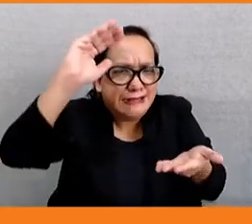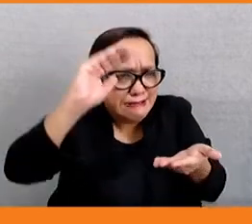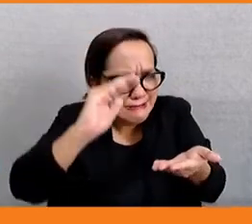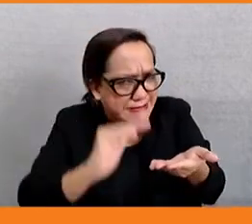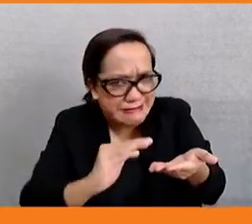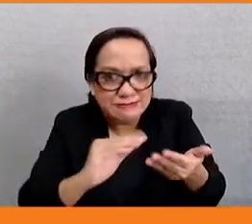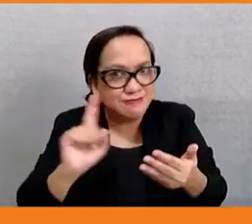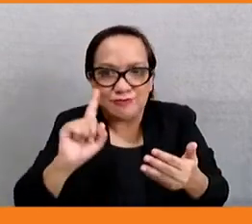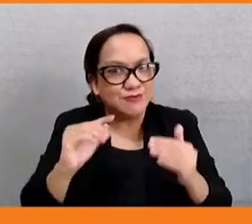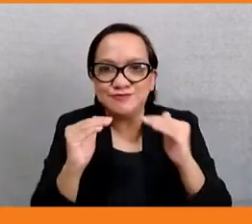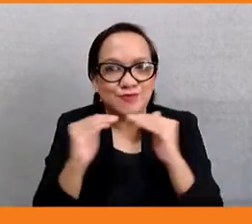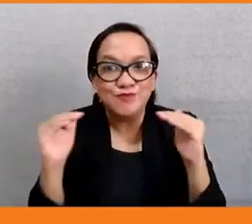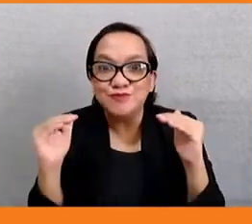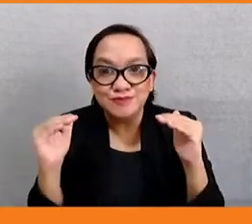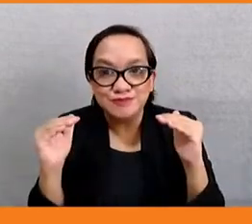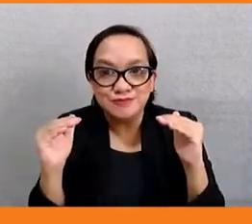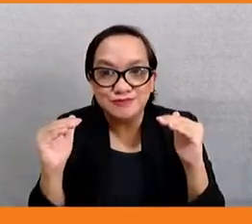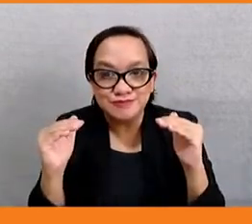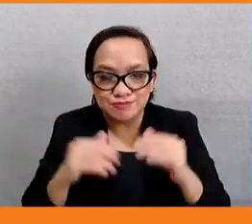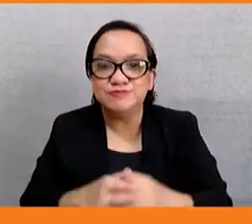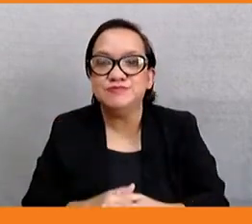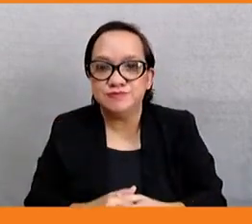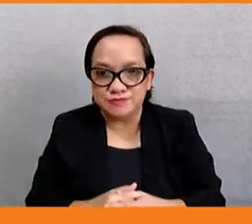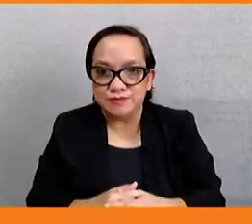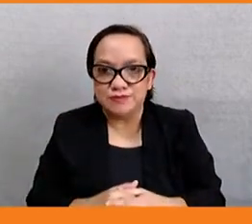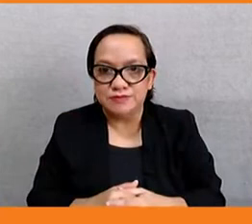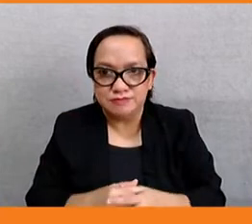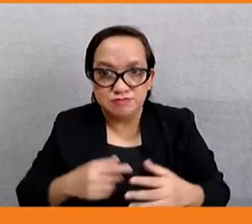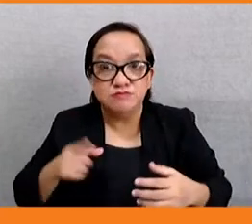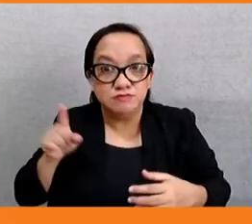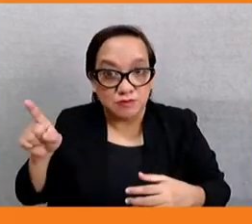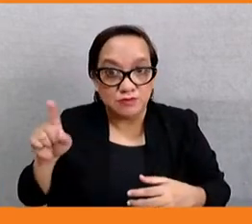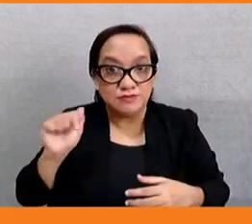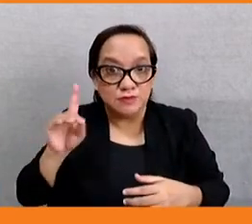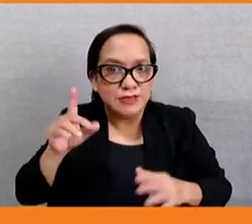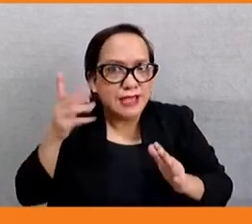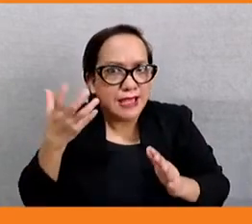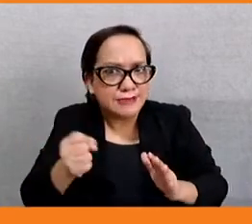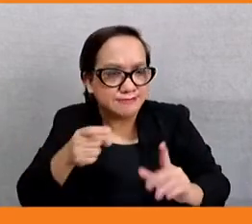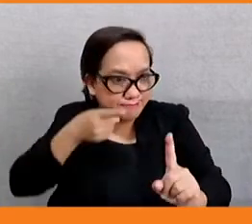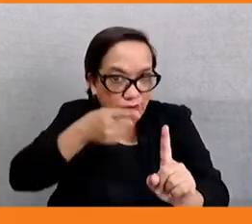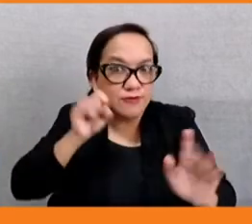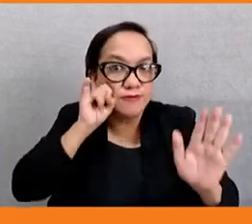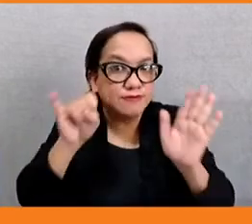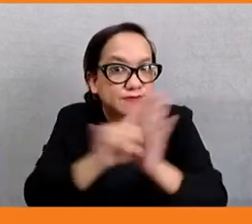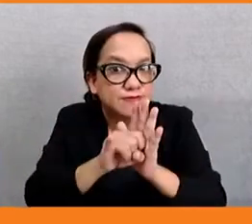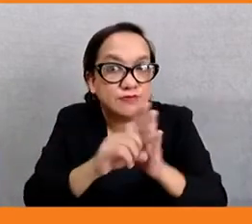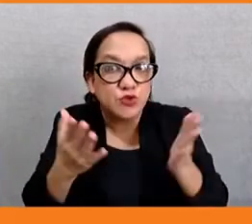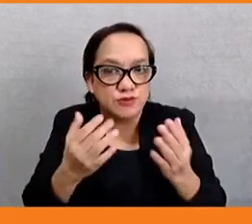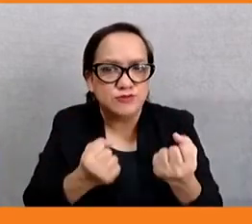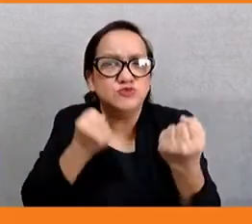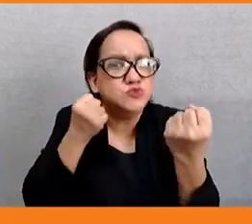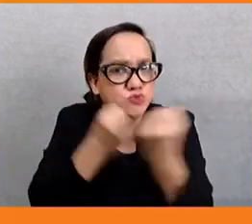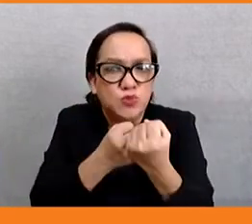We will identify actions related to inclusive business, which supports access to